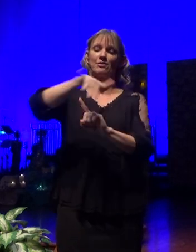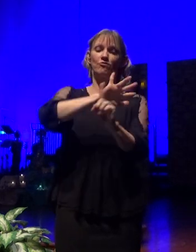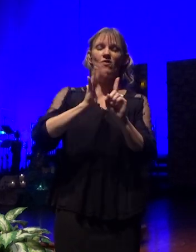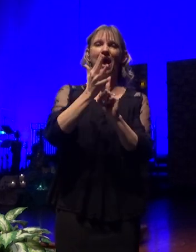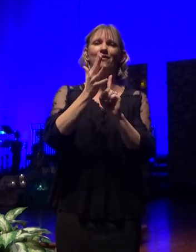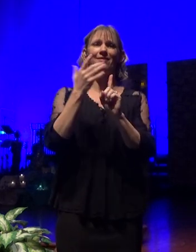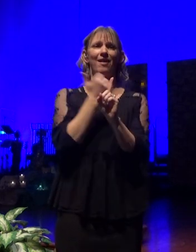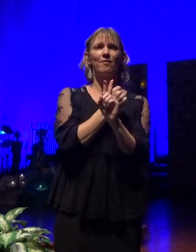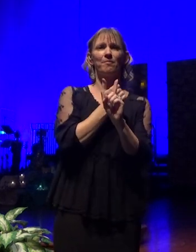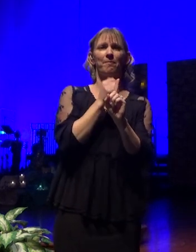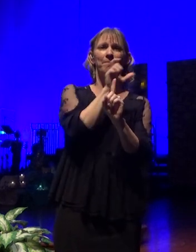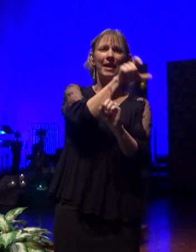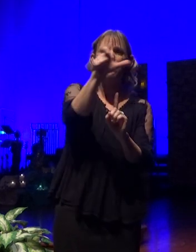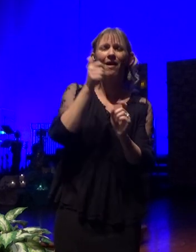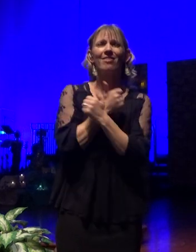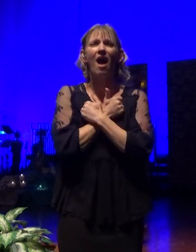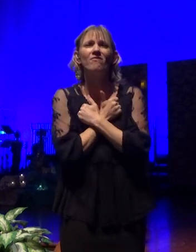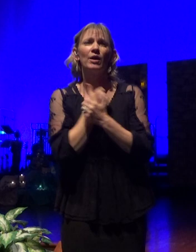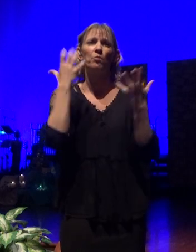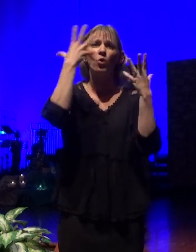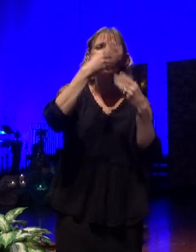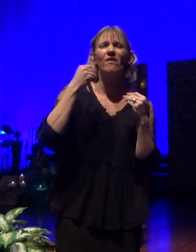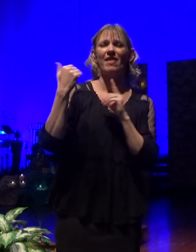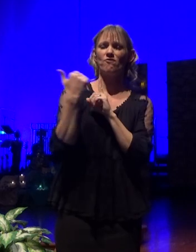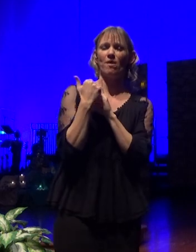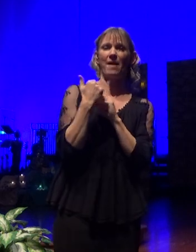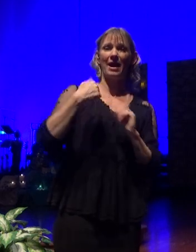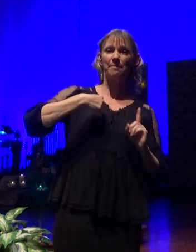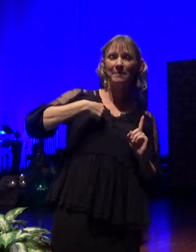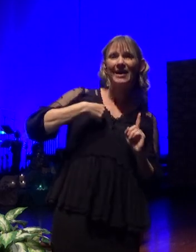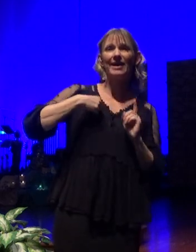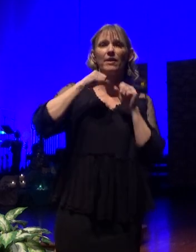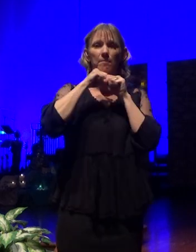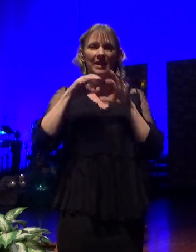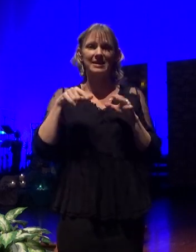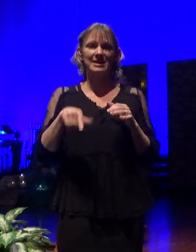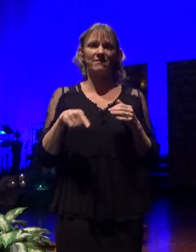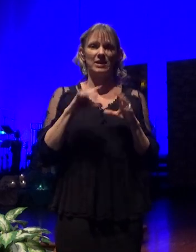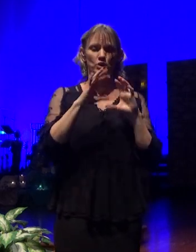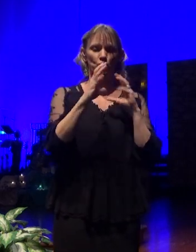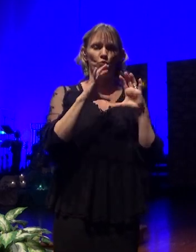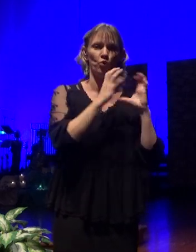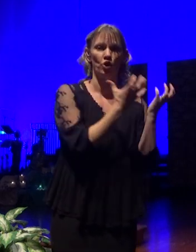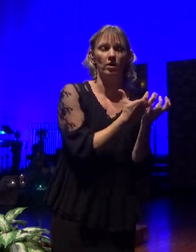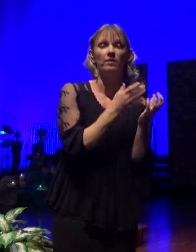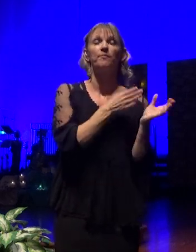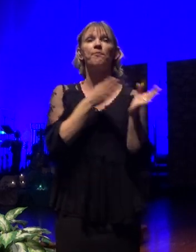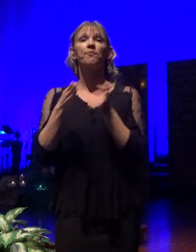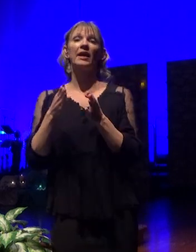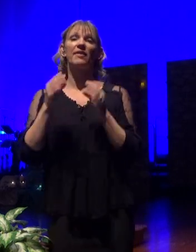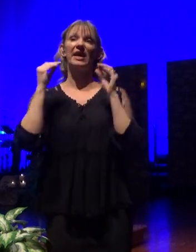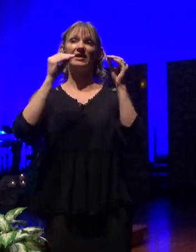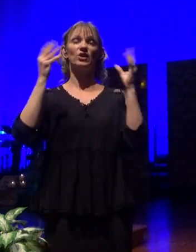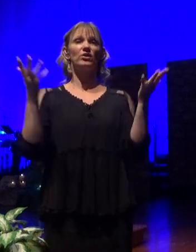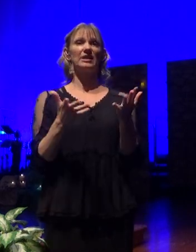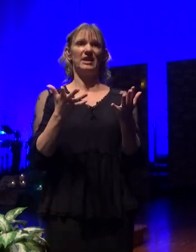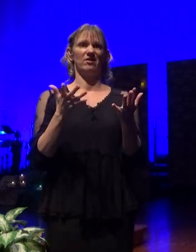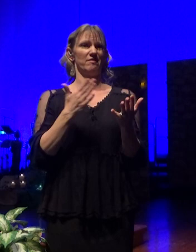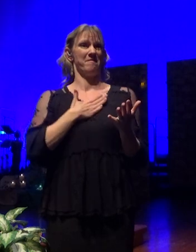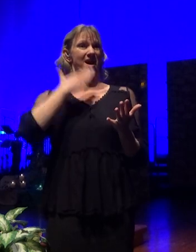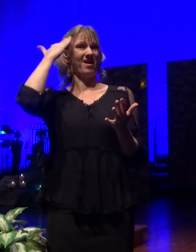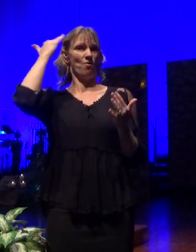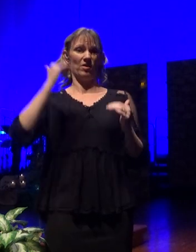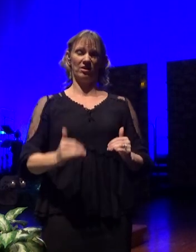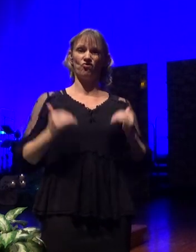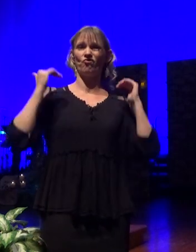beautiful people that remind me of the blessings of this world. The teachings here have just raised my awareness